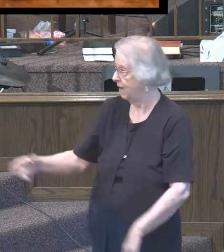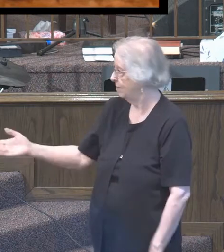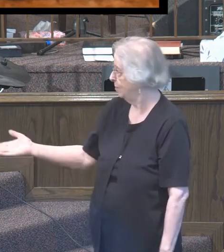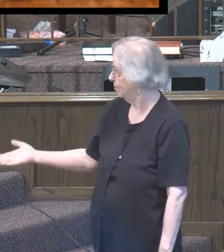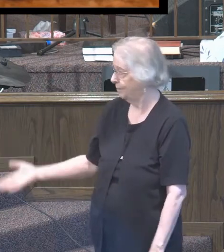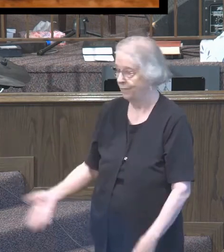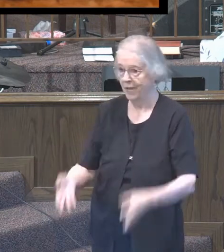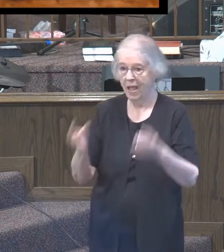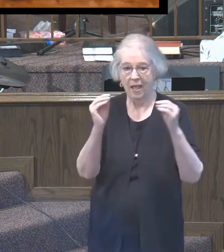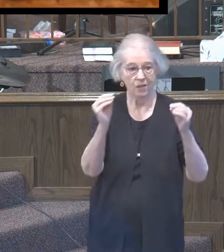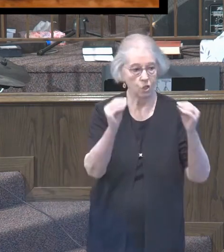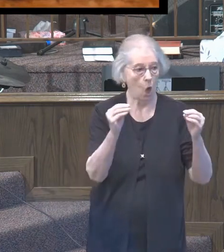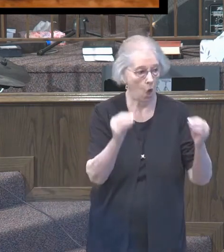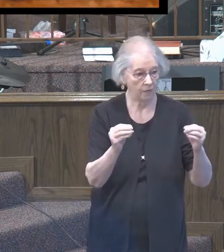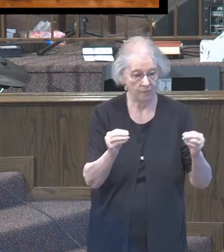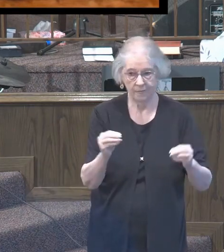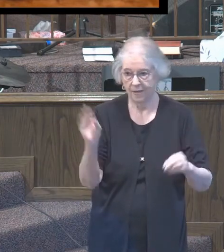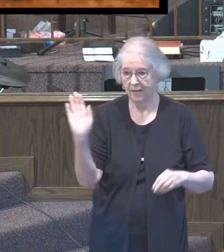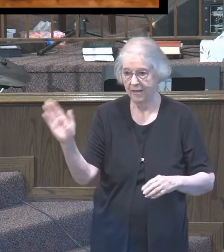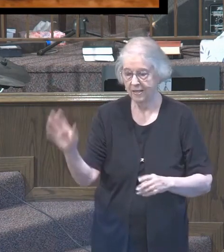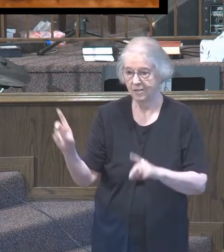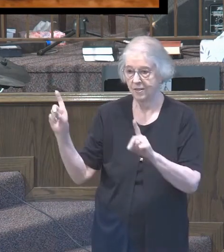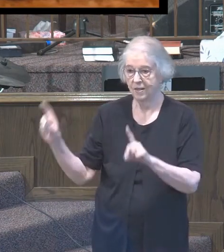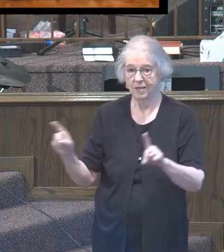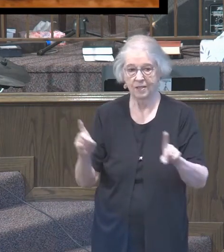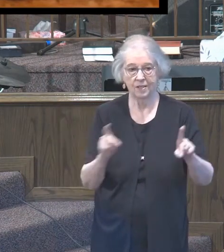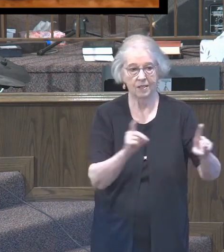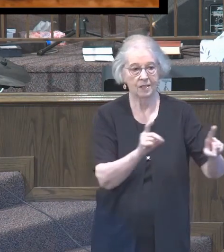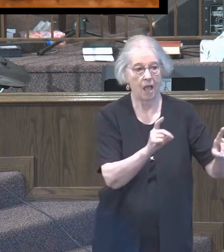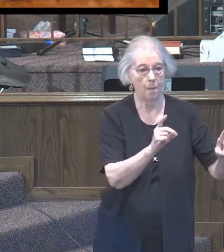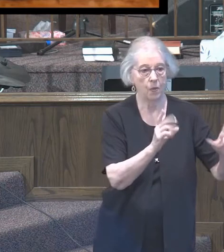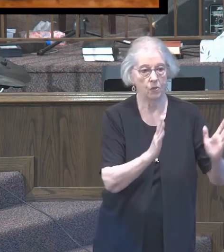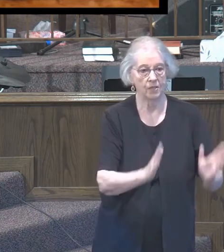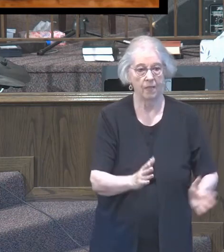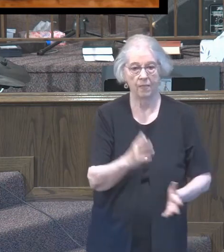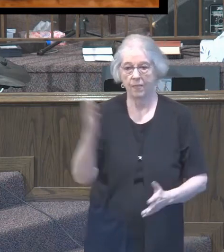companions. And this is what he said: